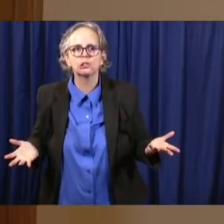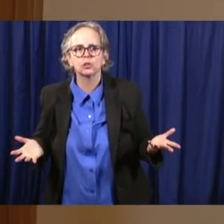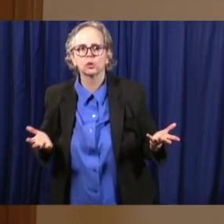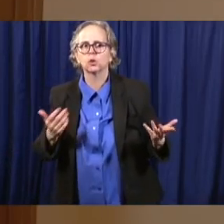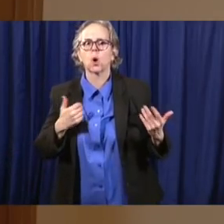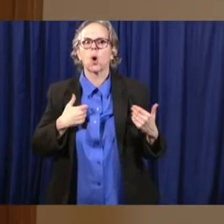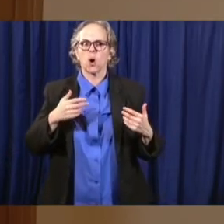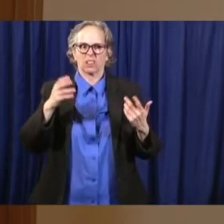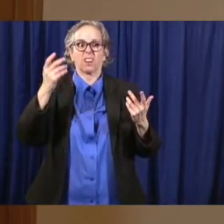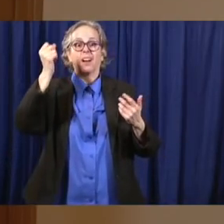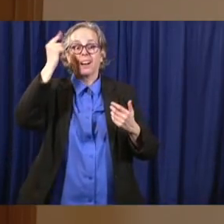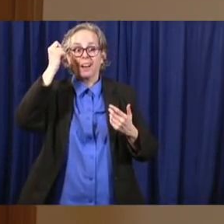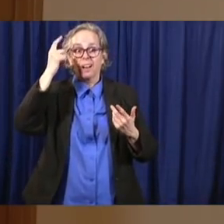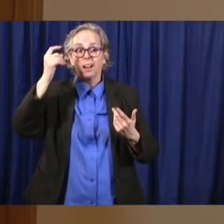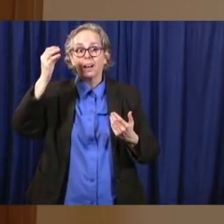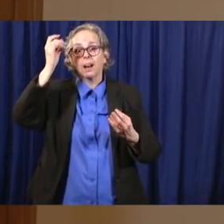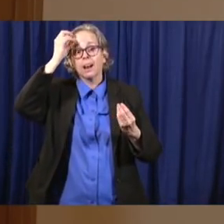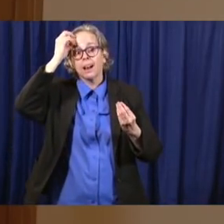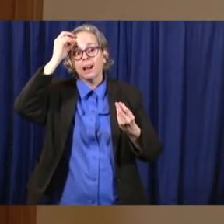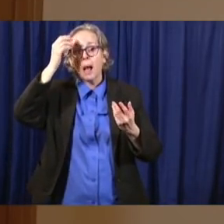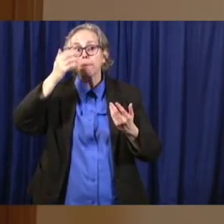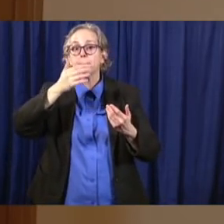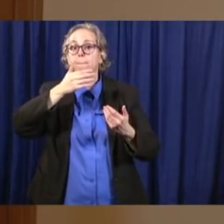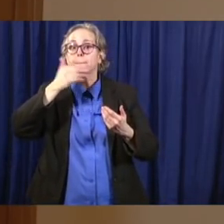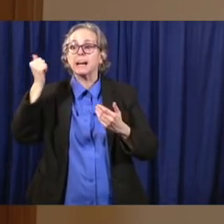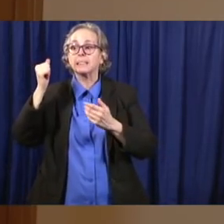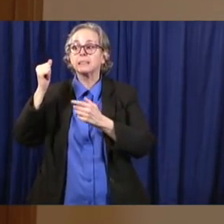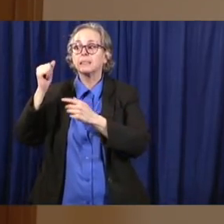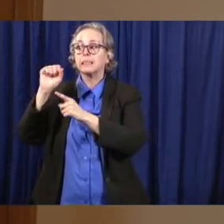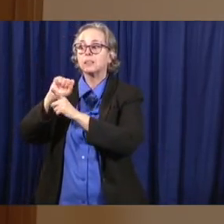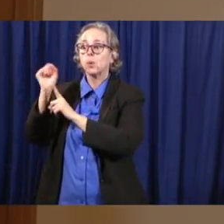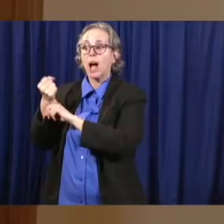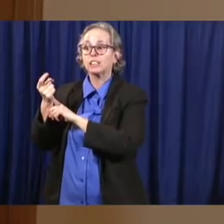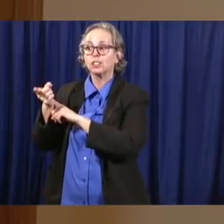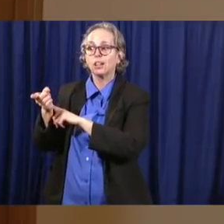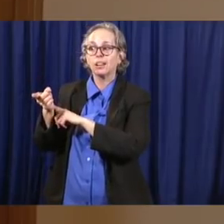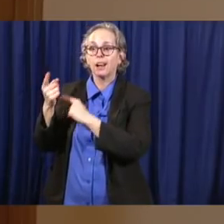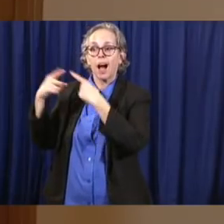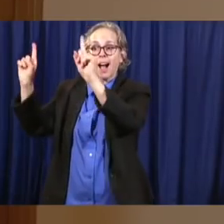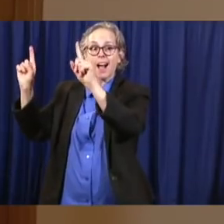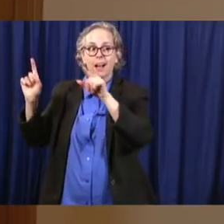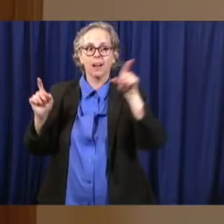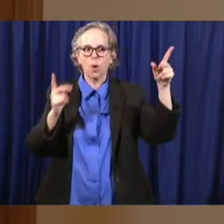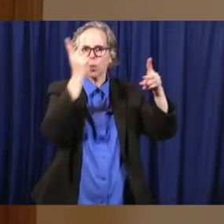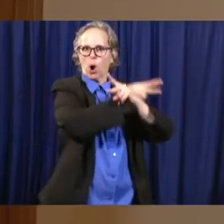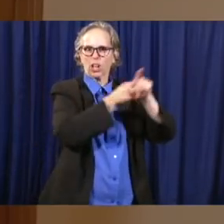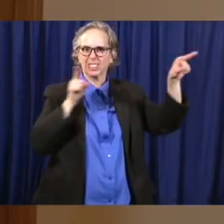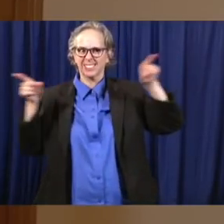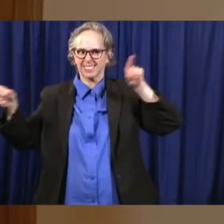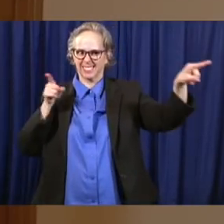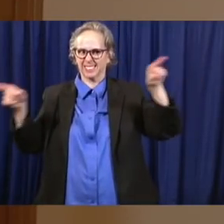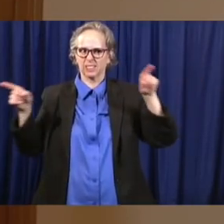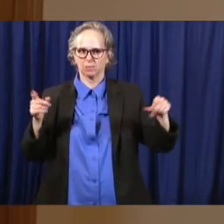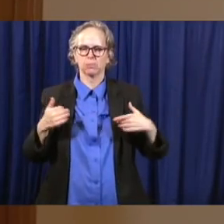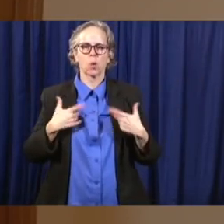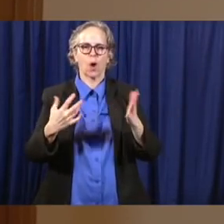to think about worst case scenarios. So let me show you our original curve. This is an oldie but